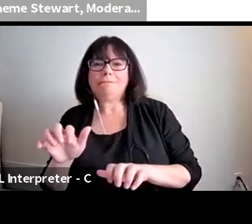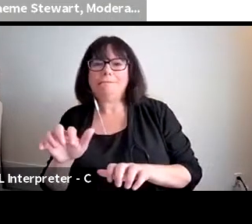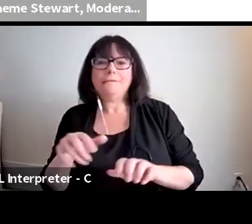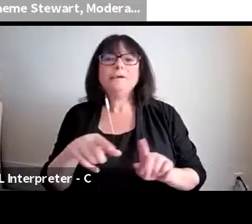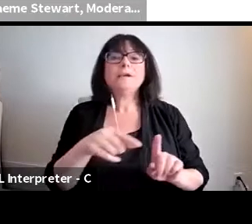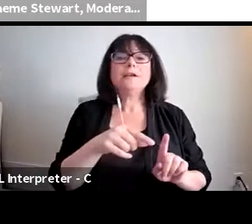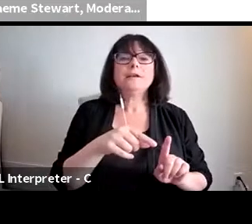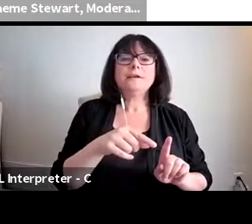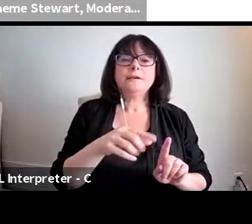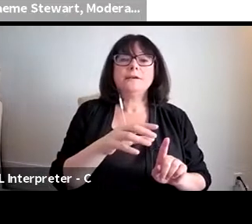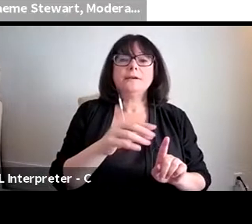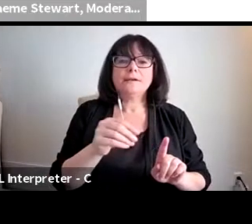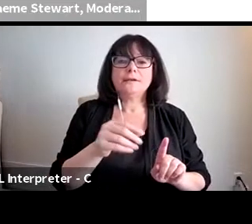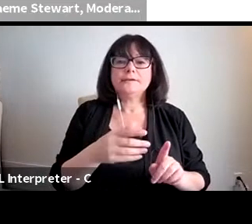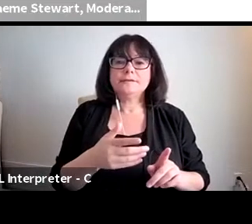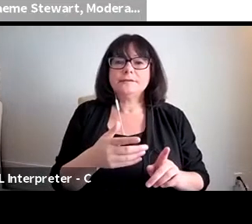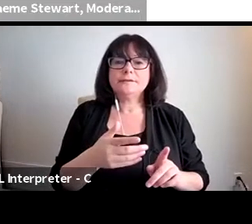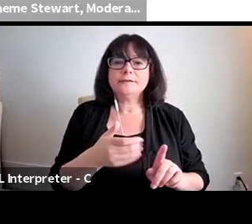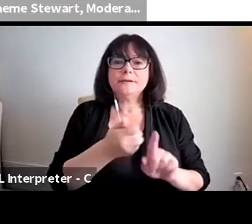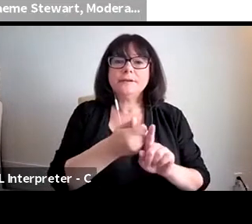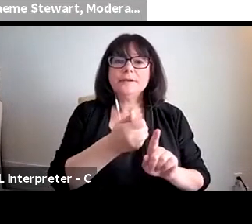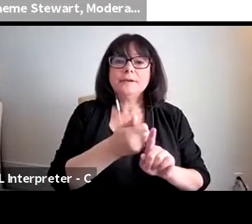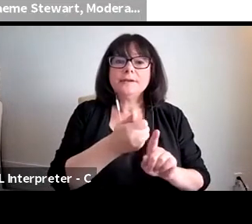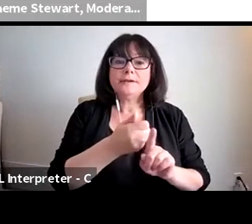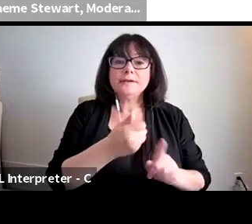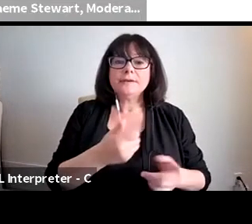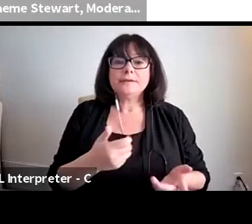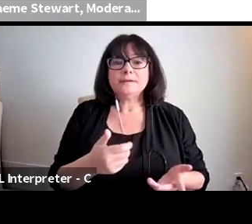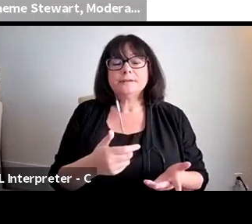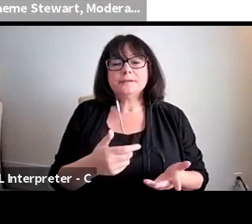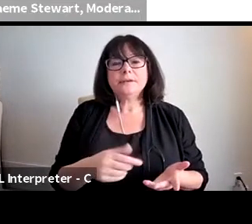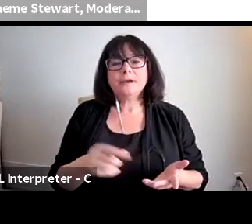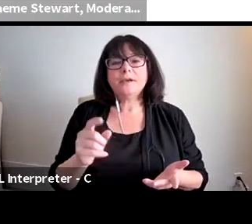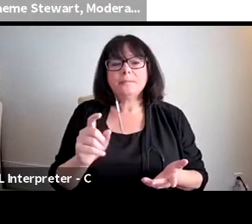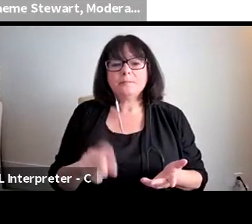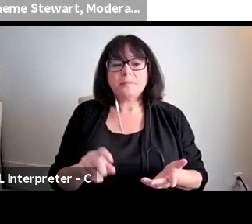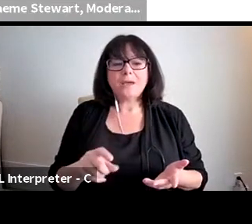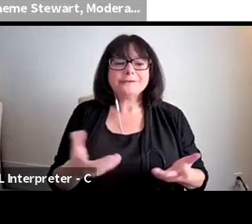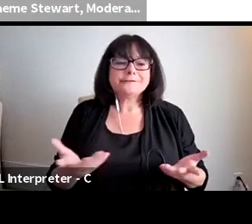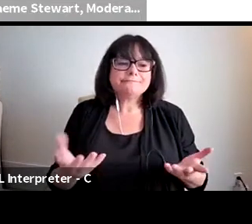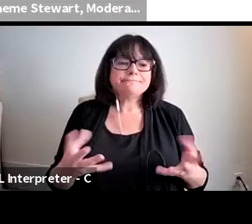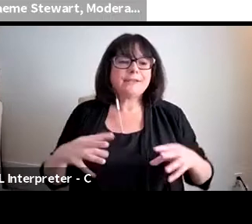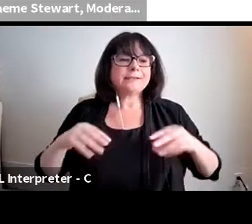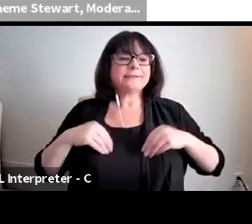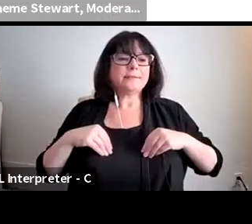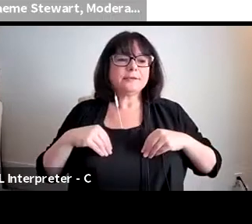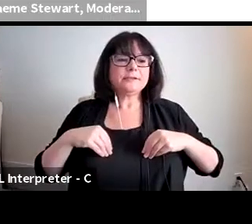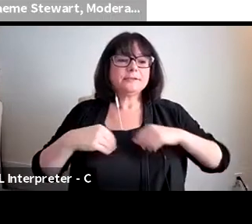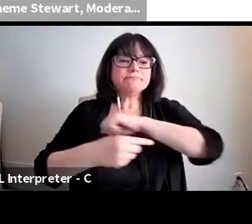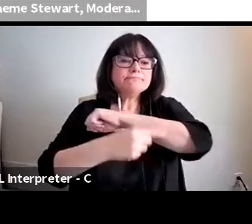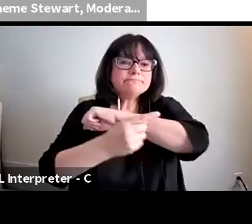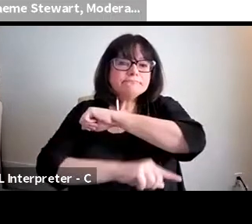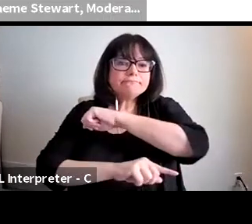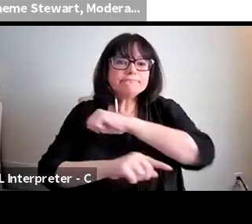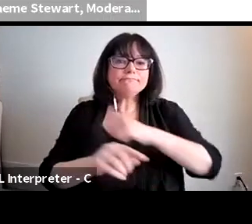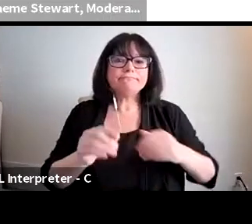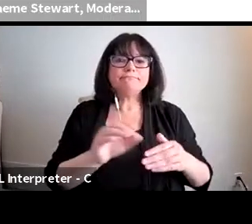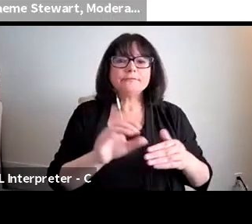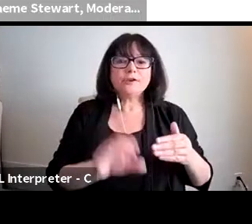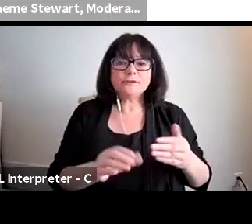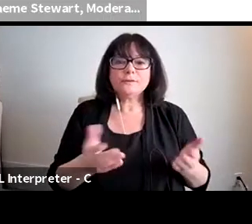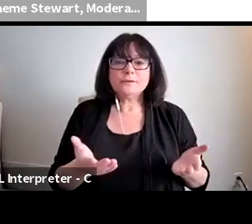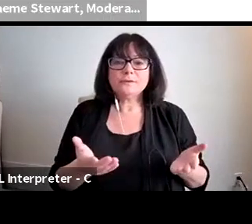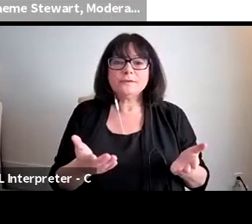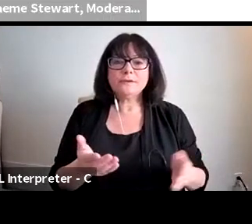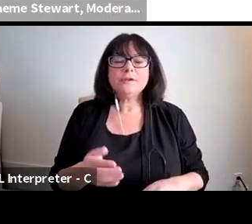to have the consequences applied to them if there's repeated behavior. So, no one is